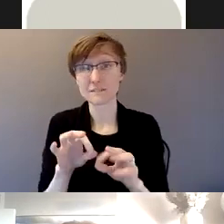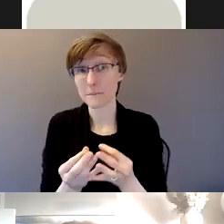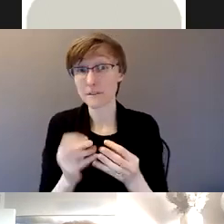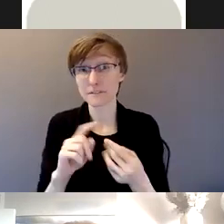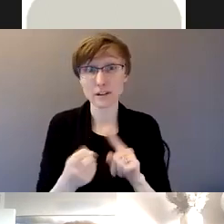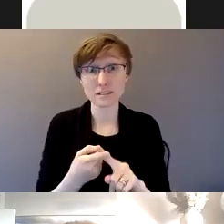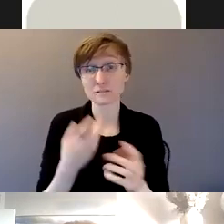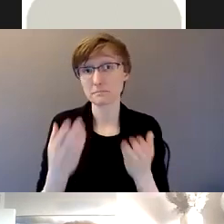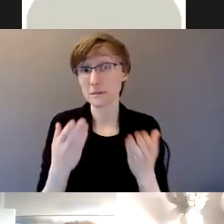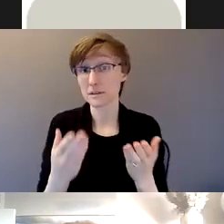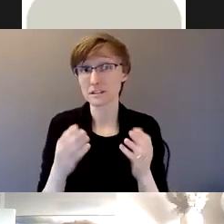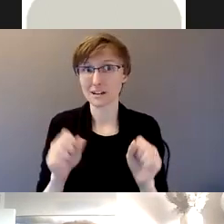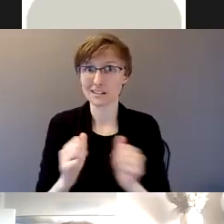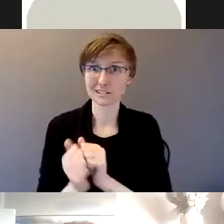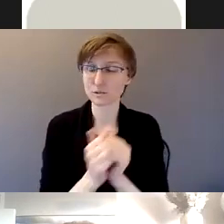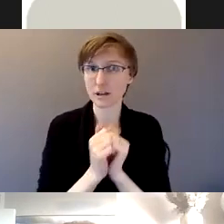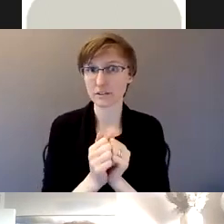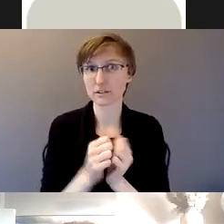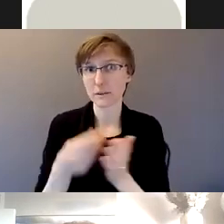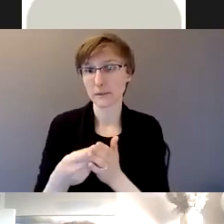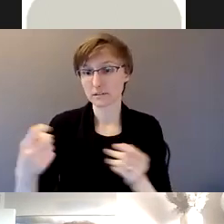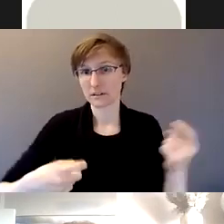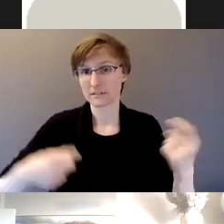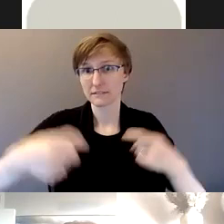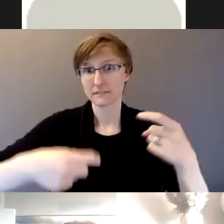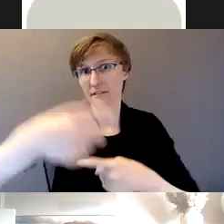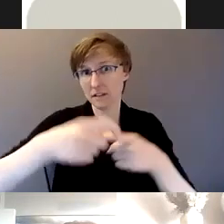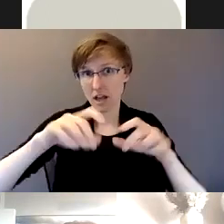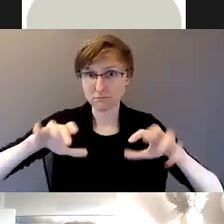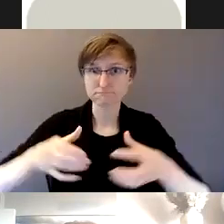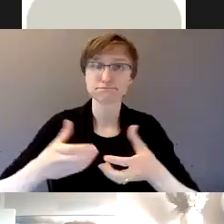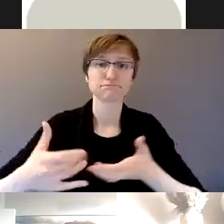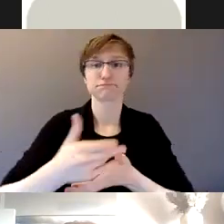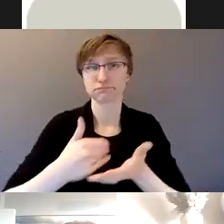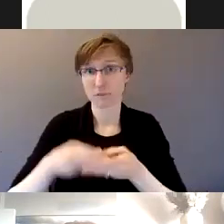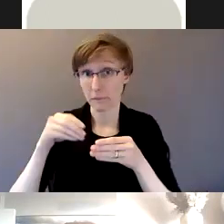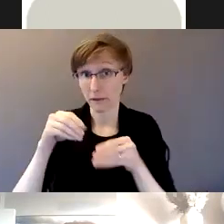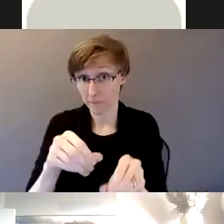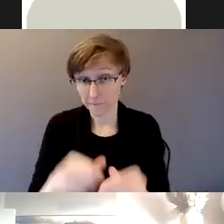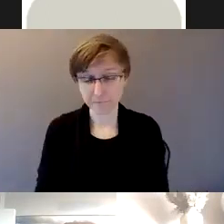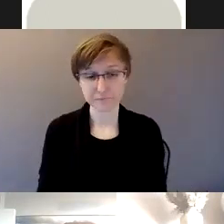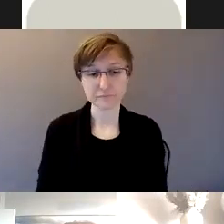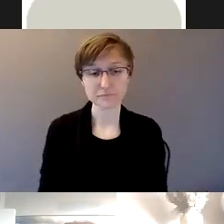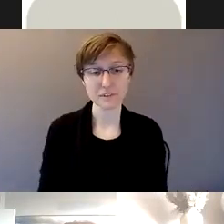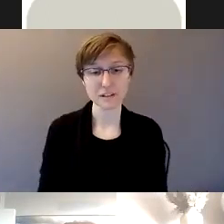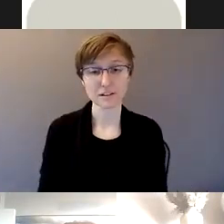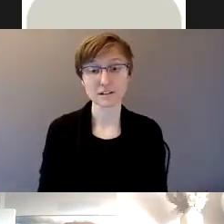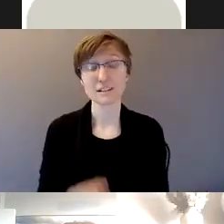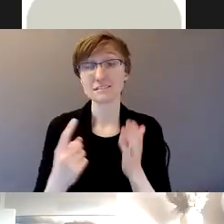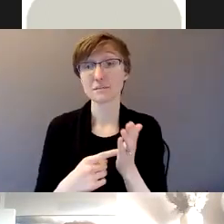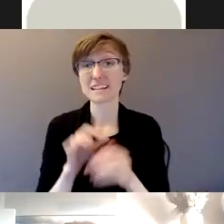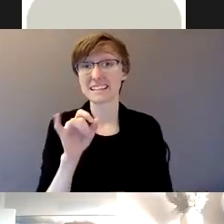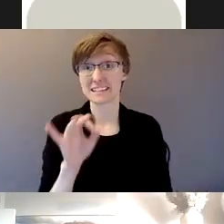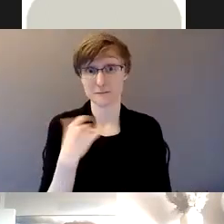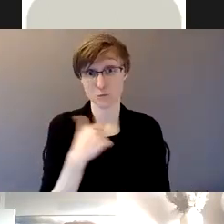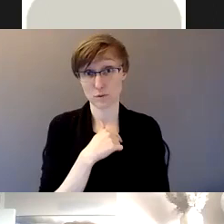be willing to pool their money, that may be helpful. Sometimes people can, if we do become guardian, and again, you want to be fairly confident that they're